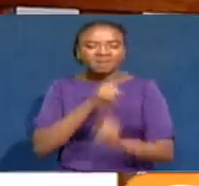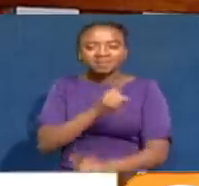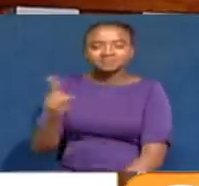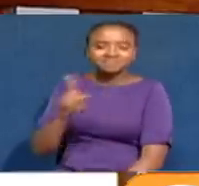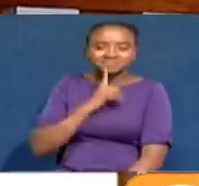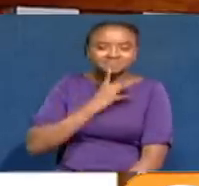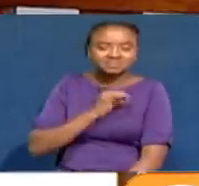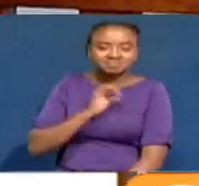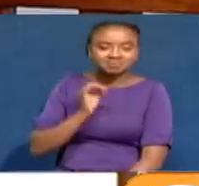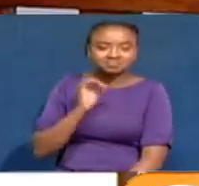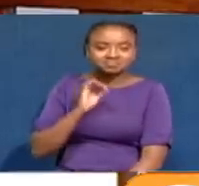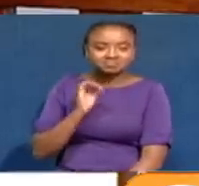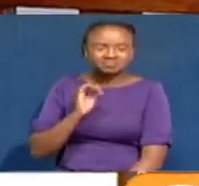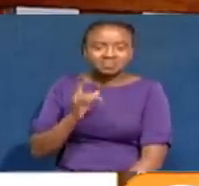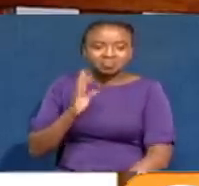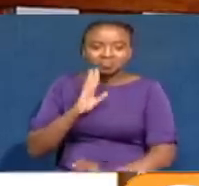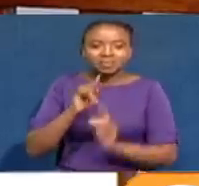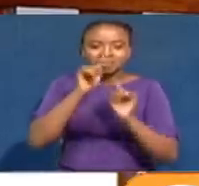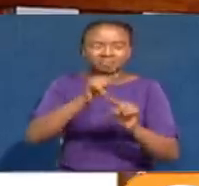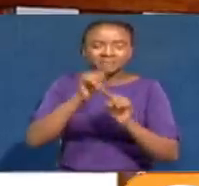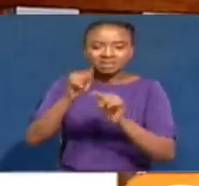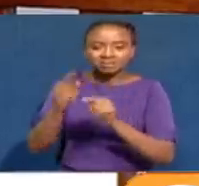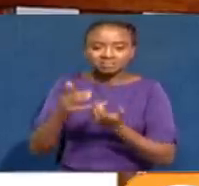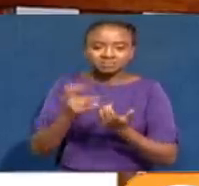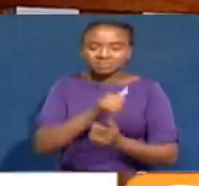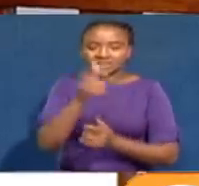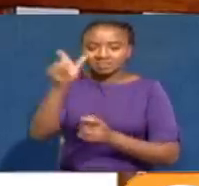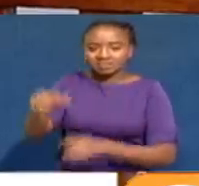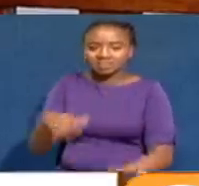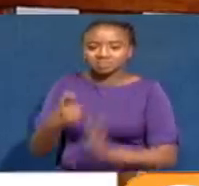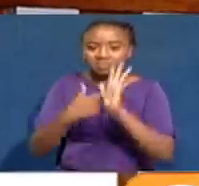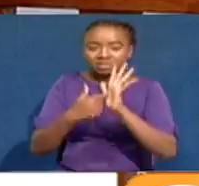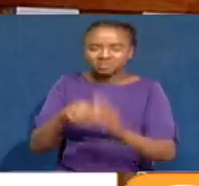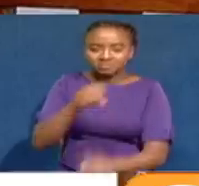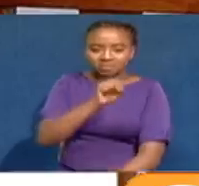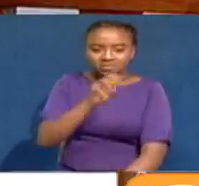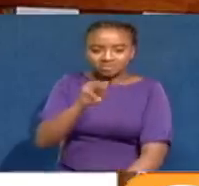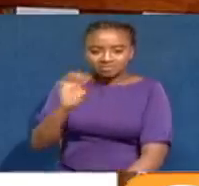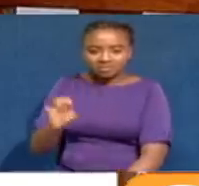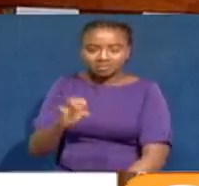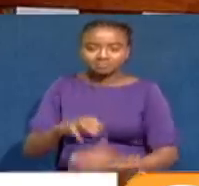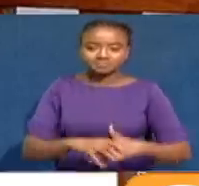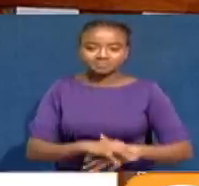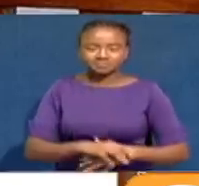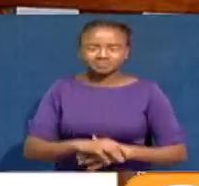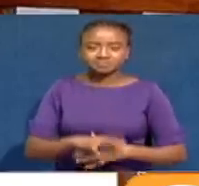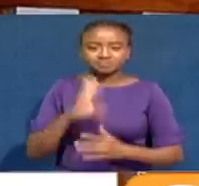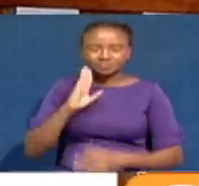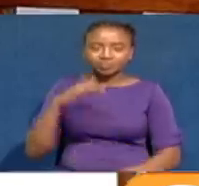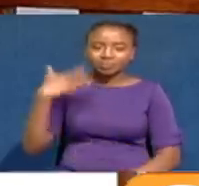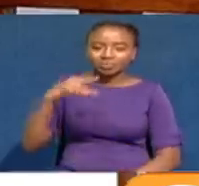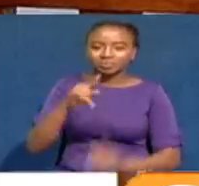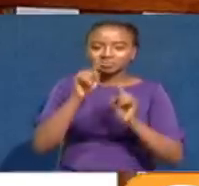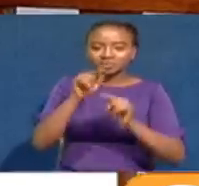to it, they will blame it on somebody else. And it's a syndrome. You know, the SME, they blame somebody else,